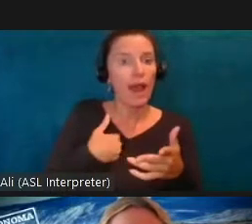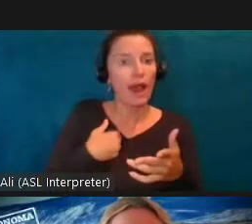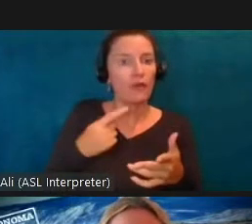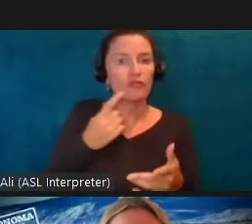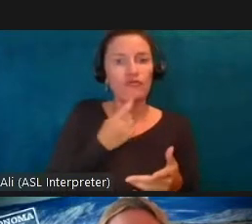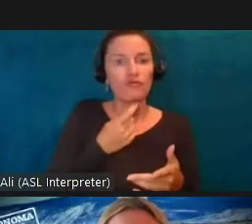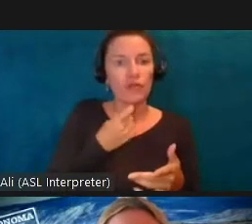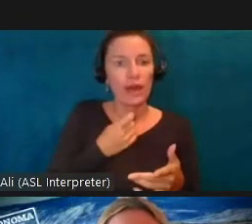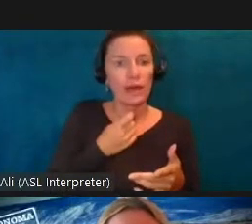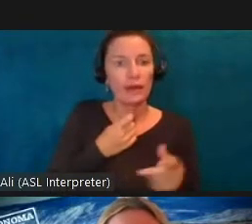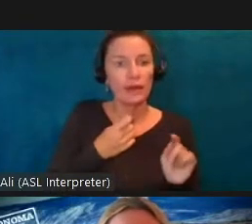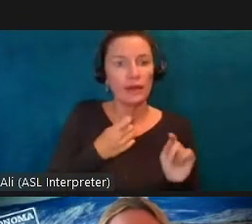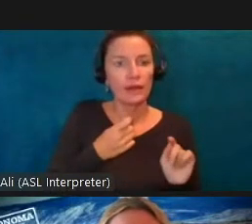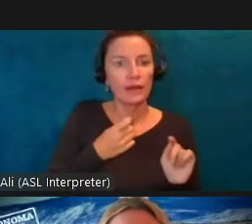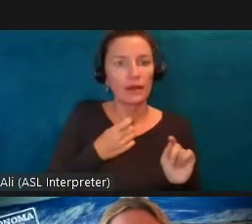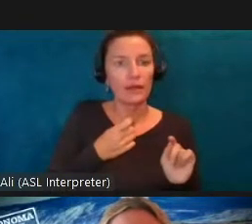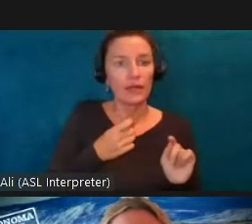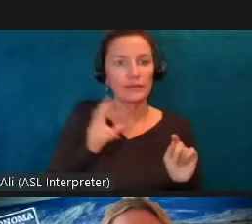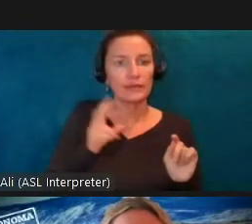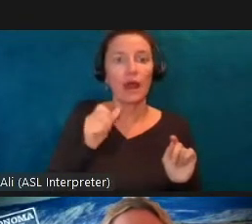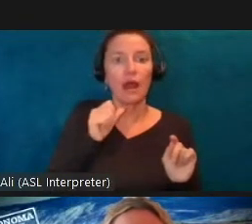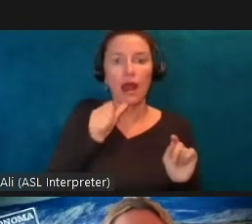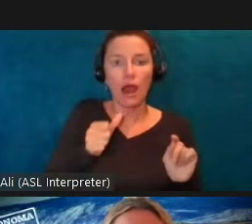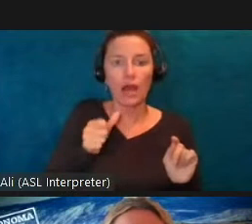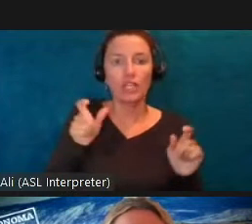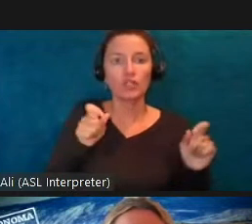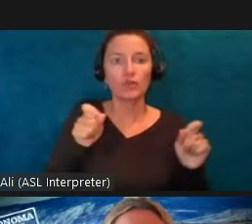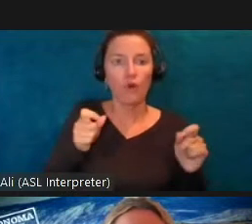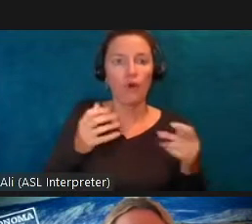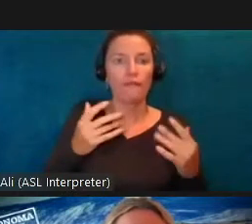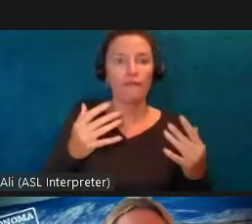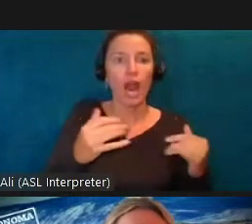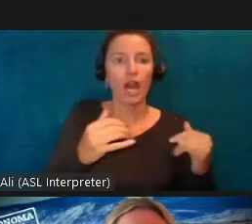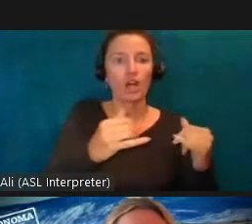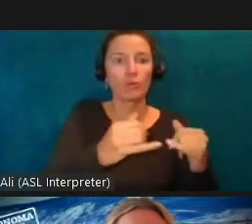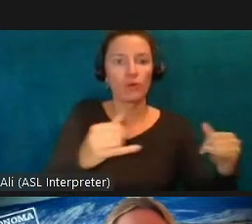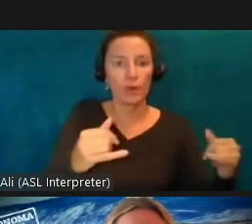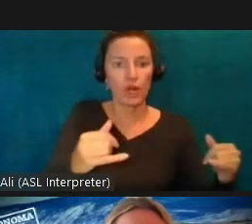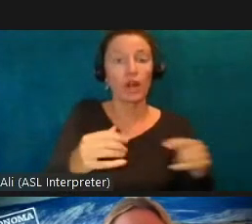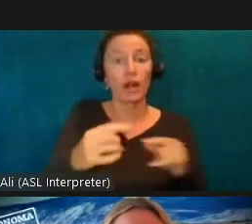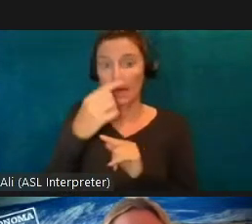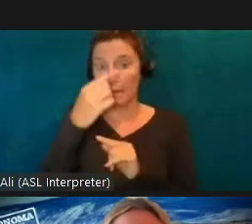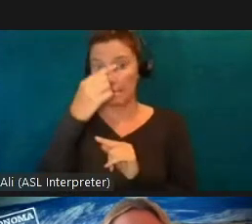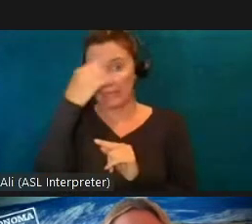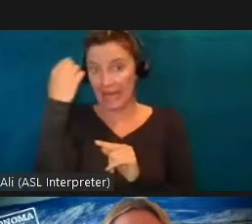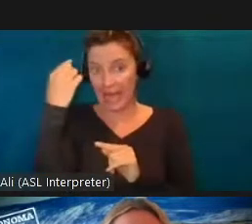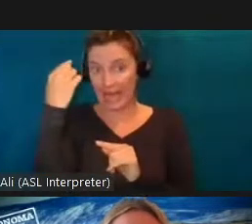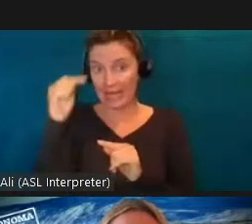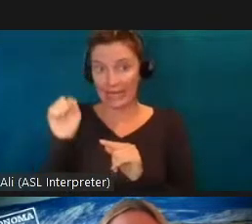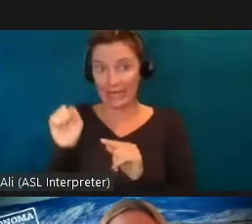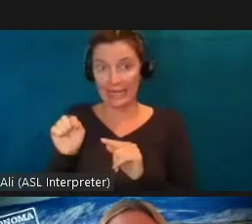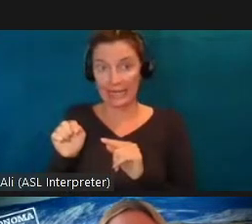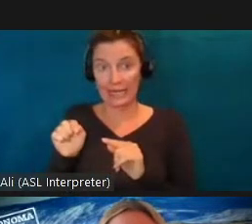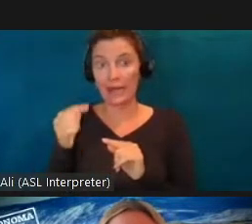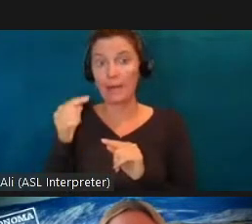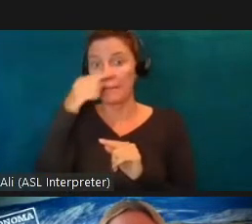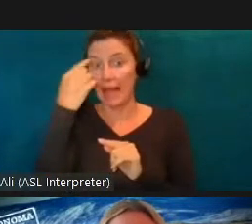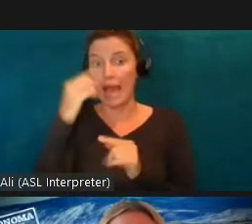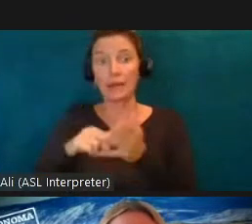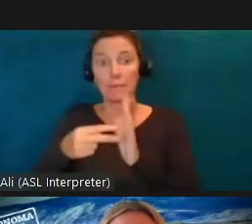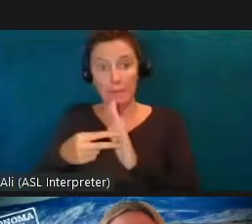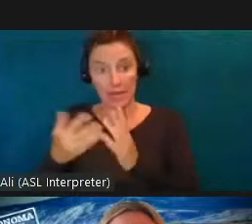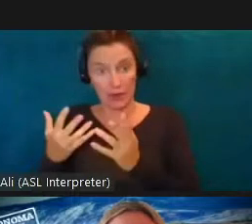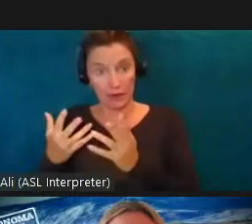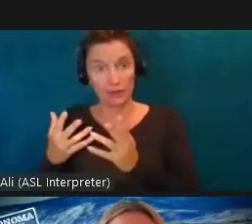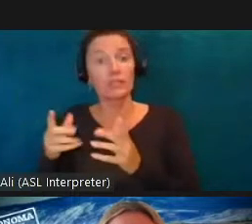the uncontrolled fire perimeter, and then black. The black is where we get that percentage of containment, and